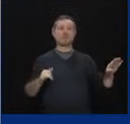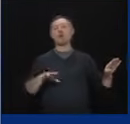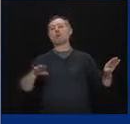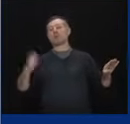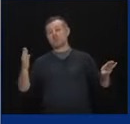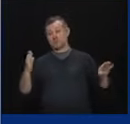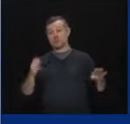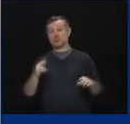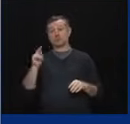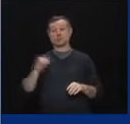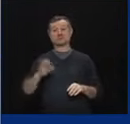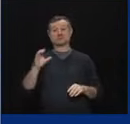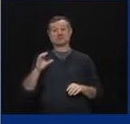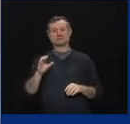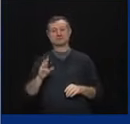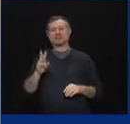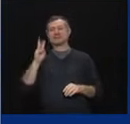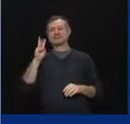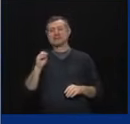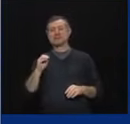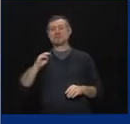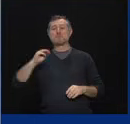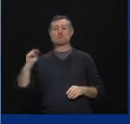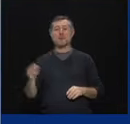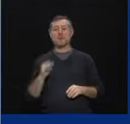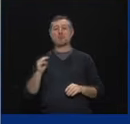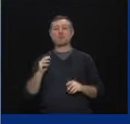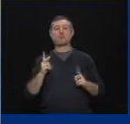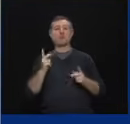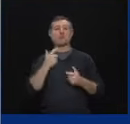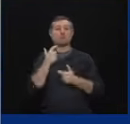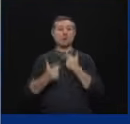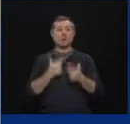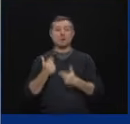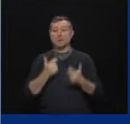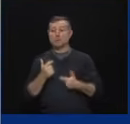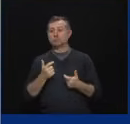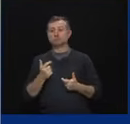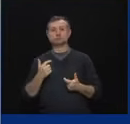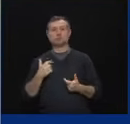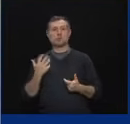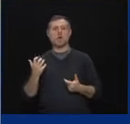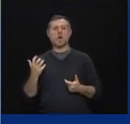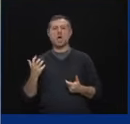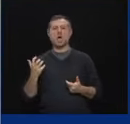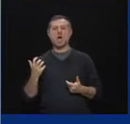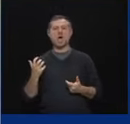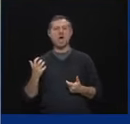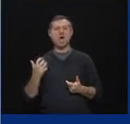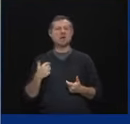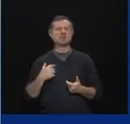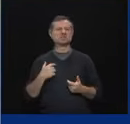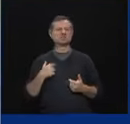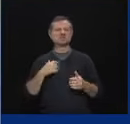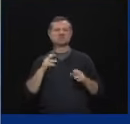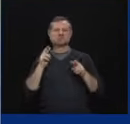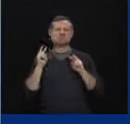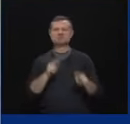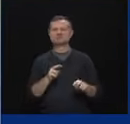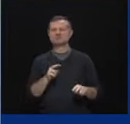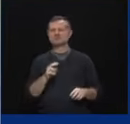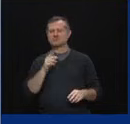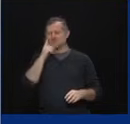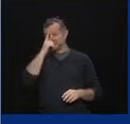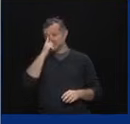those 60 million tourists a year who used to come, and they all want a ticket to Broadway. So I was there on the stage of Phantom the Opera. I wanted to go there